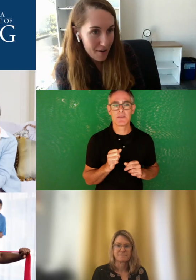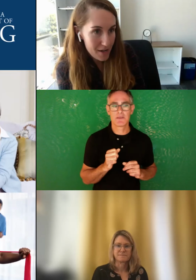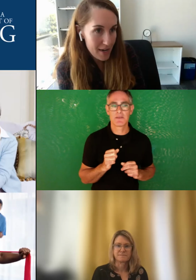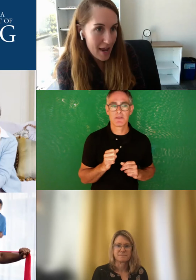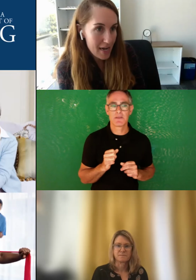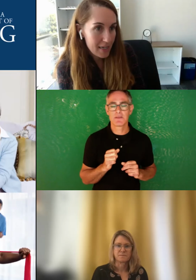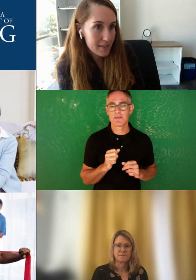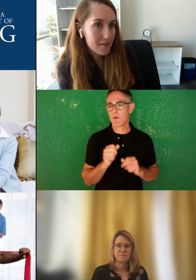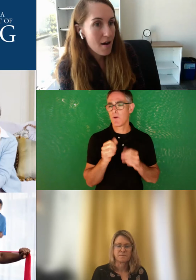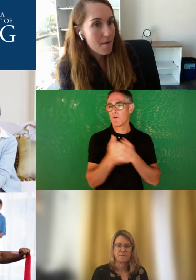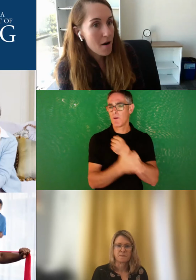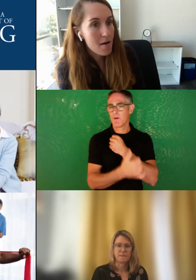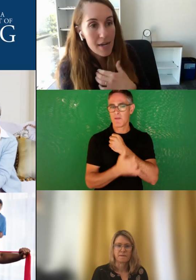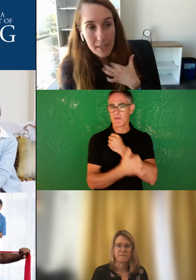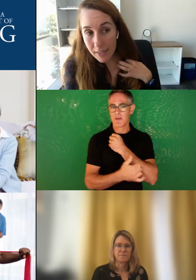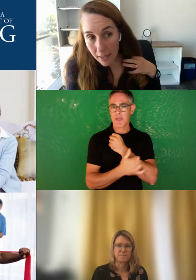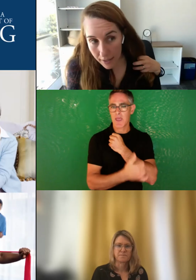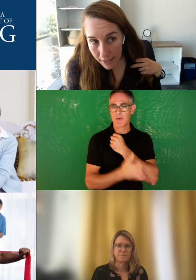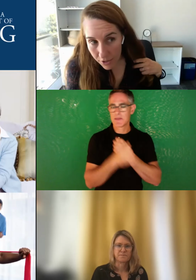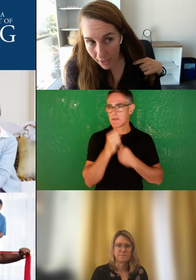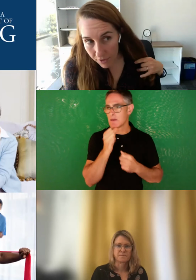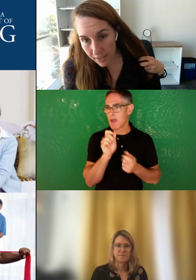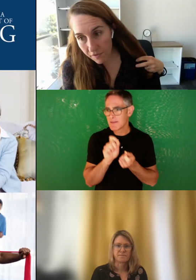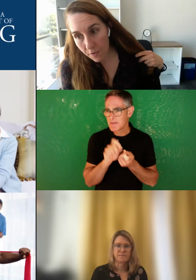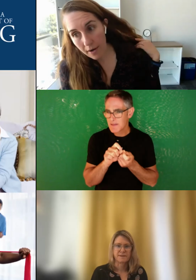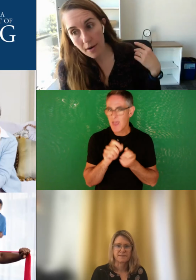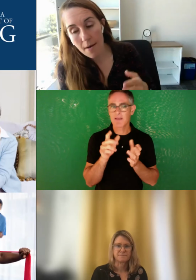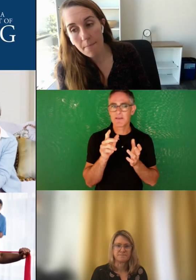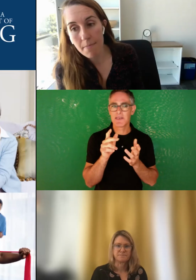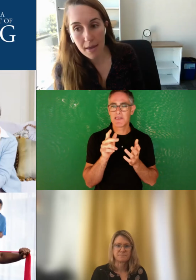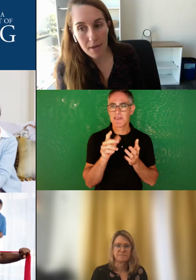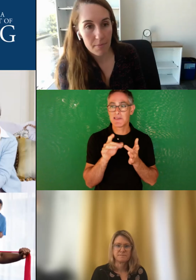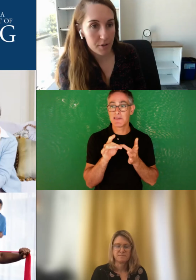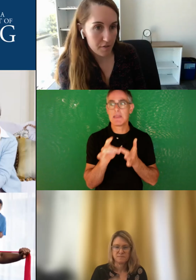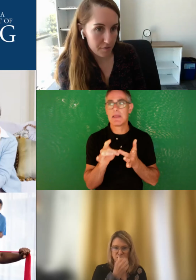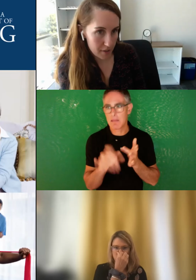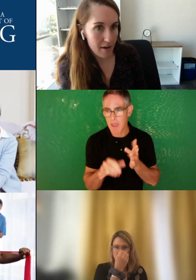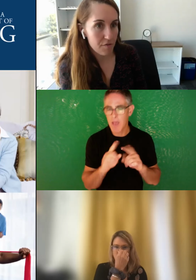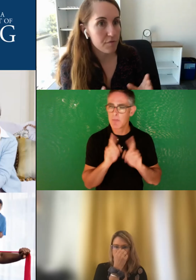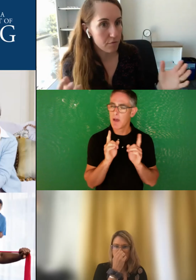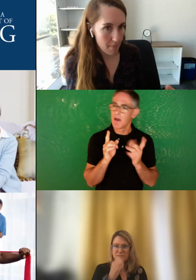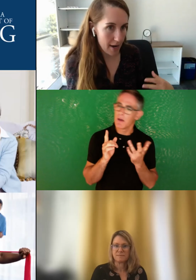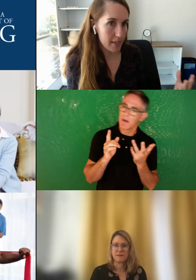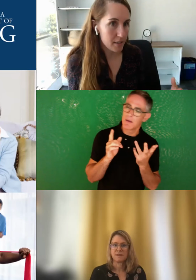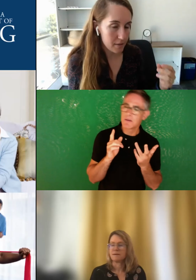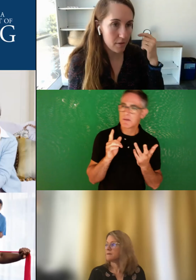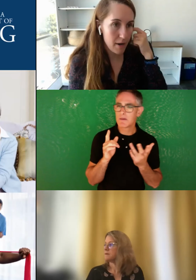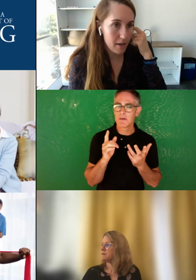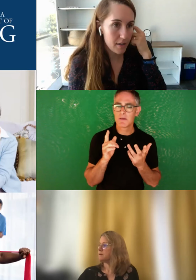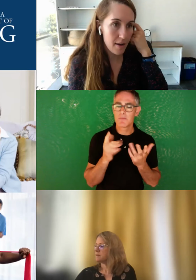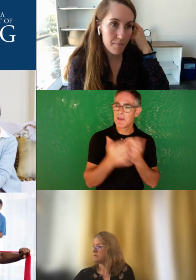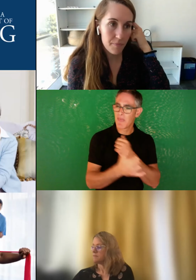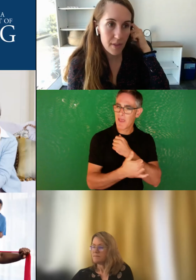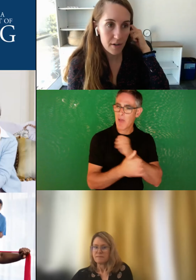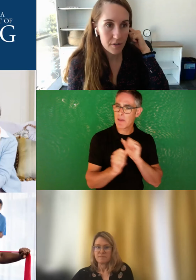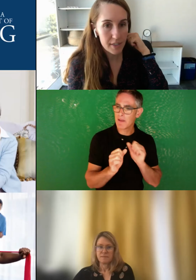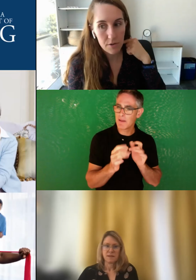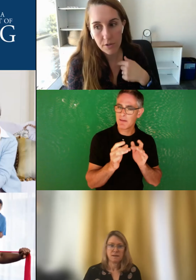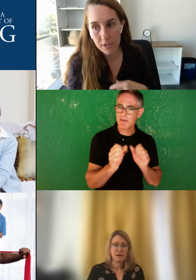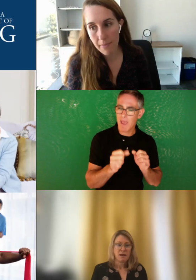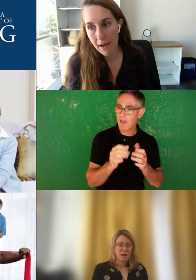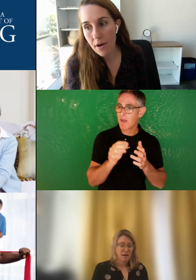that the county entities are necessarily in the driver's seat for, but may be able to kind of remind